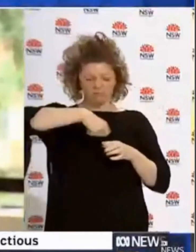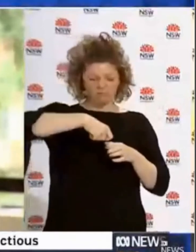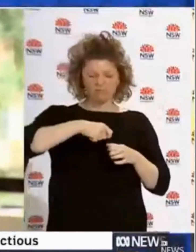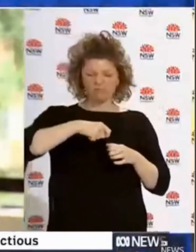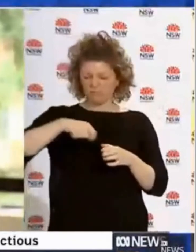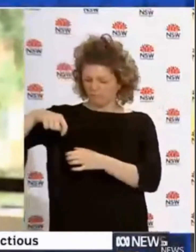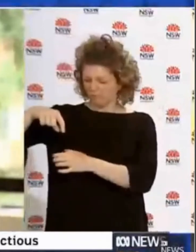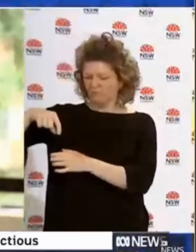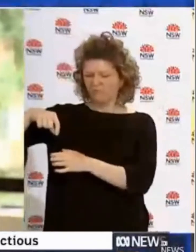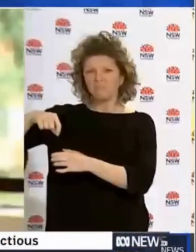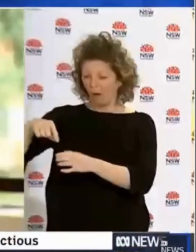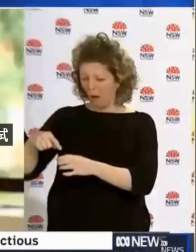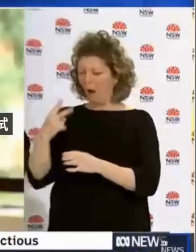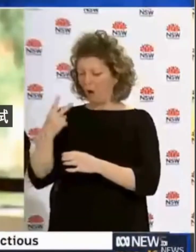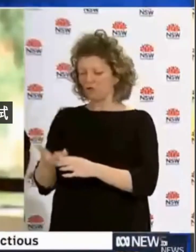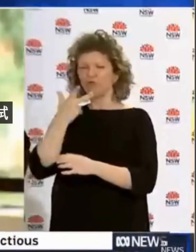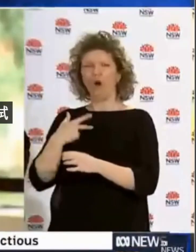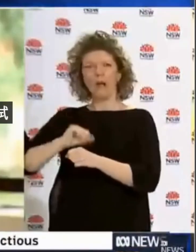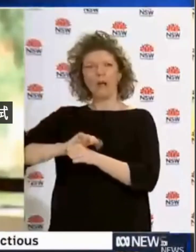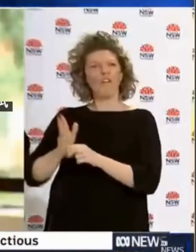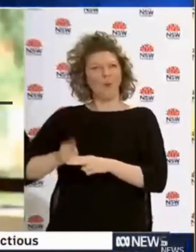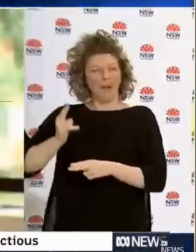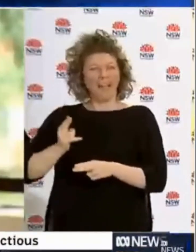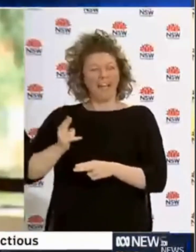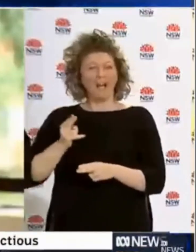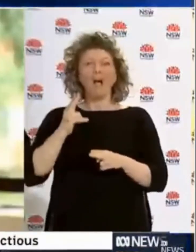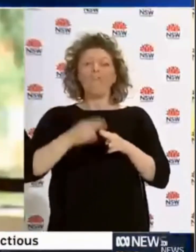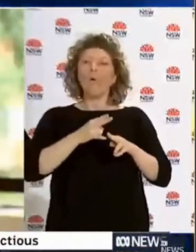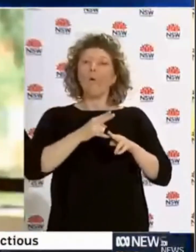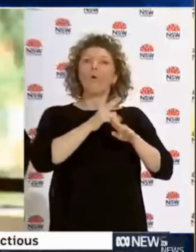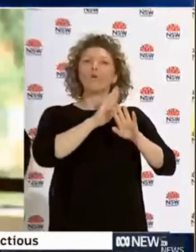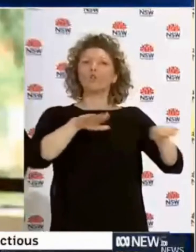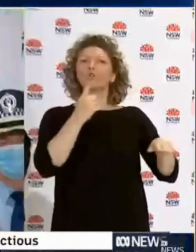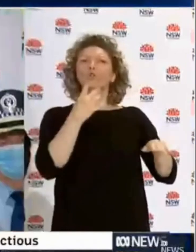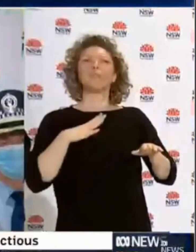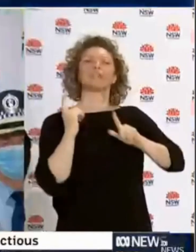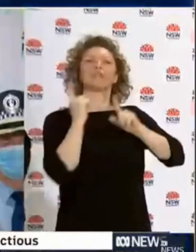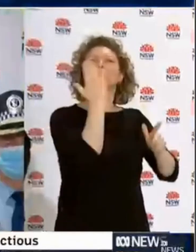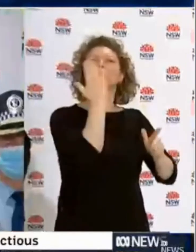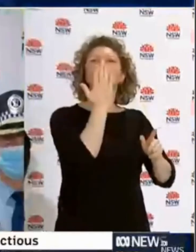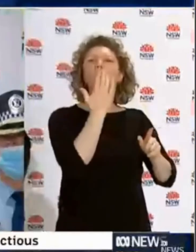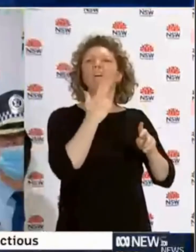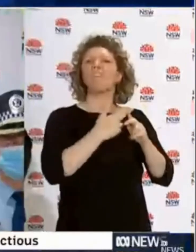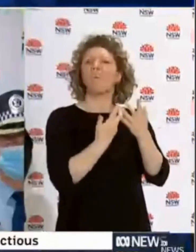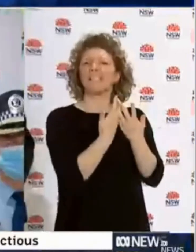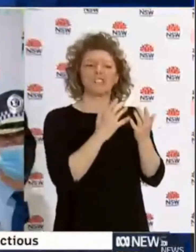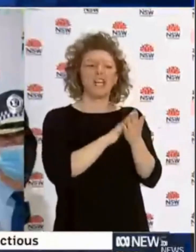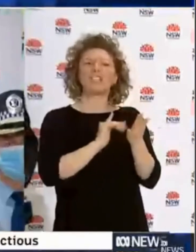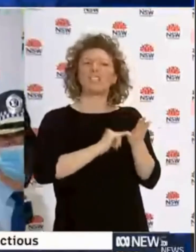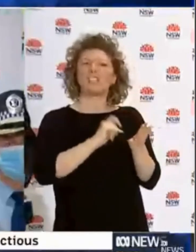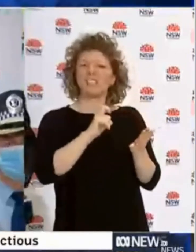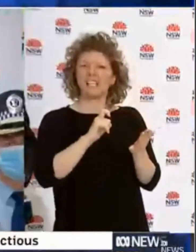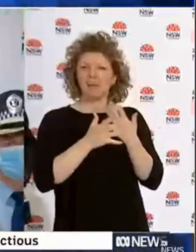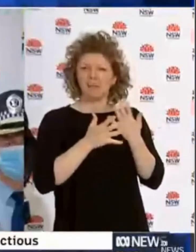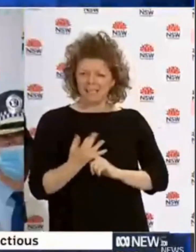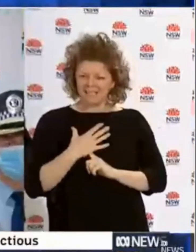how many? And secondly, how are they going to be administered? Are they going to be self-administered? Look, education and health are working through those